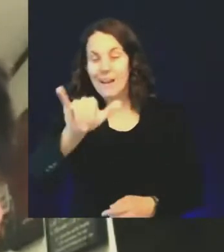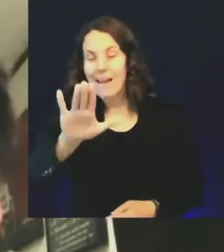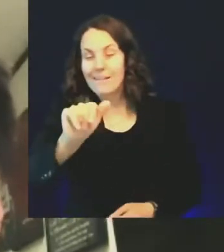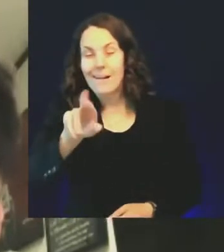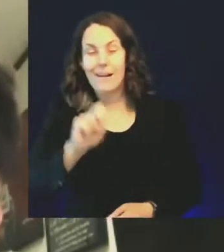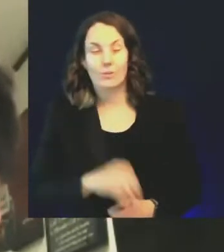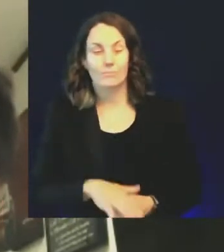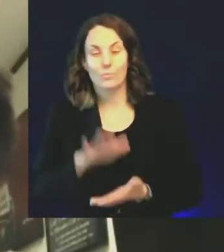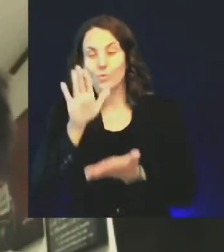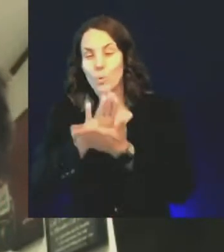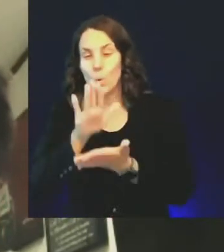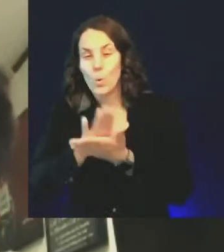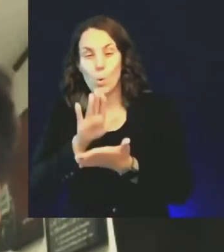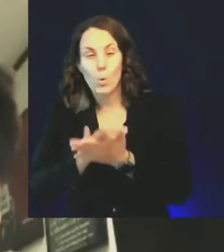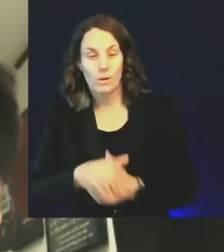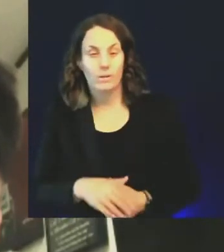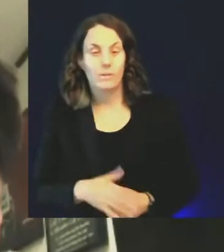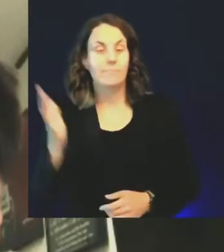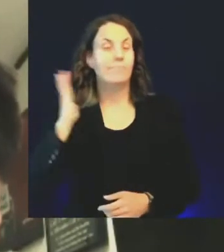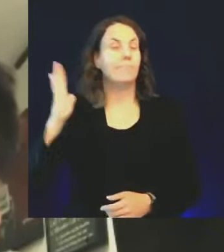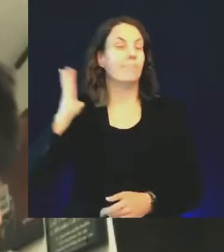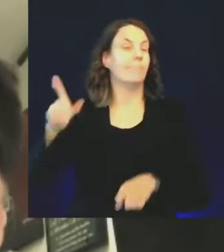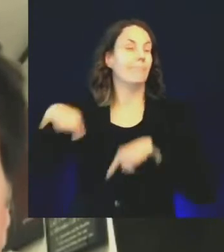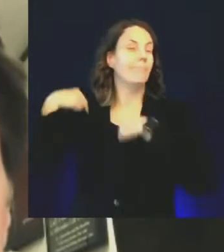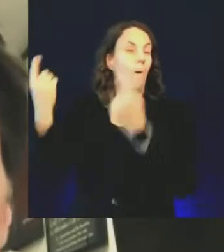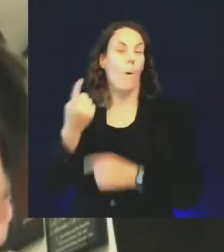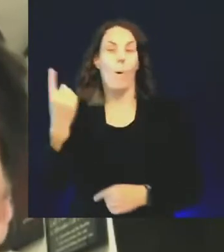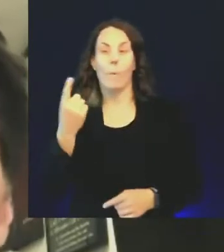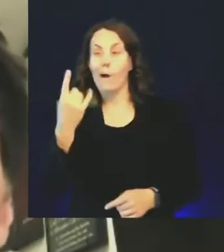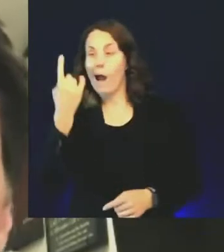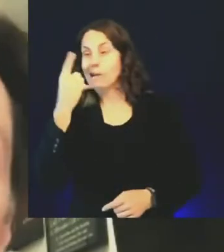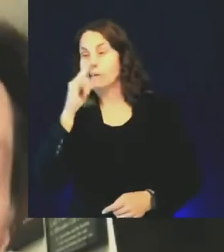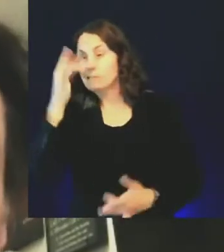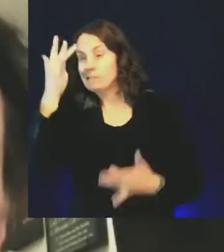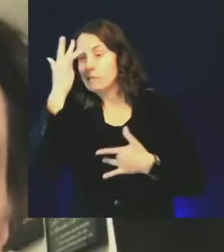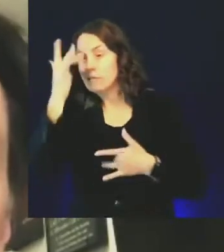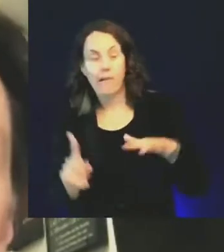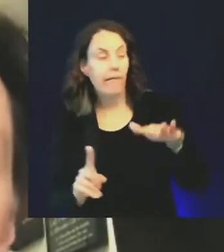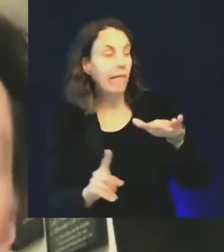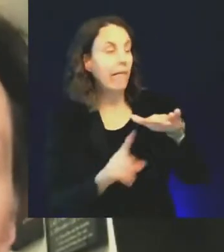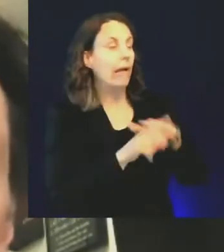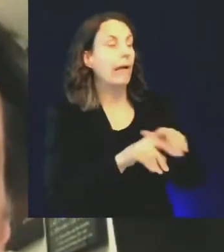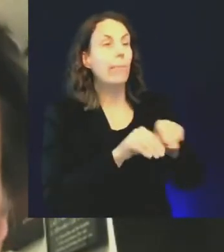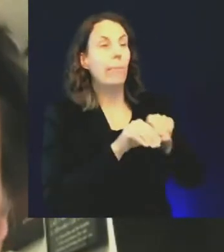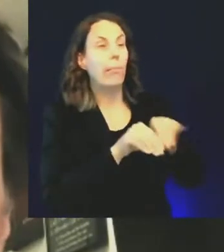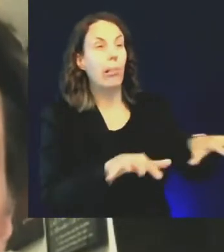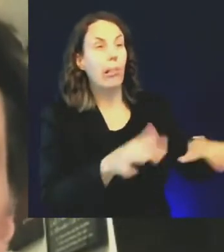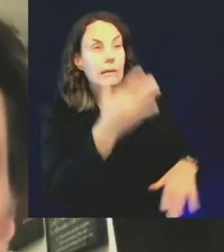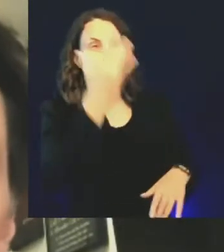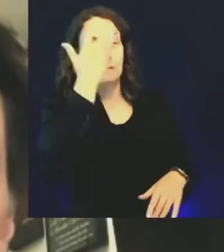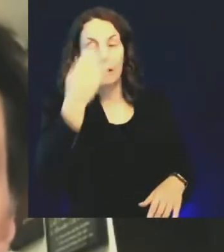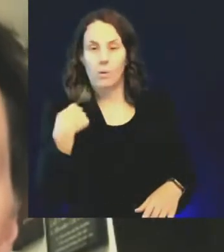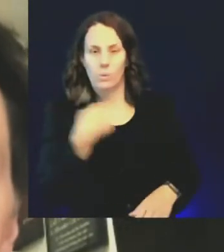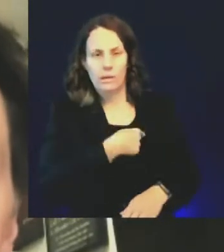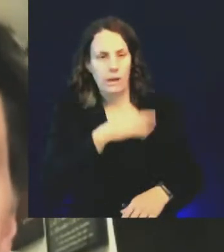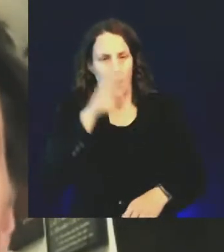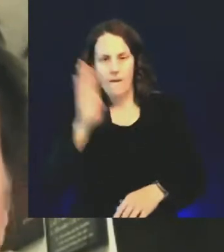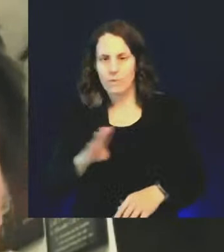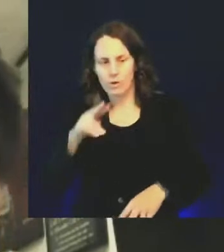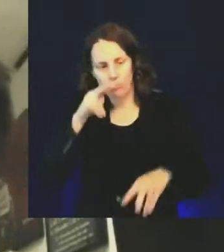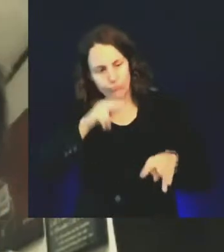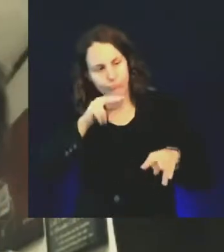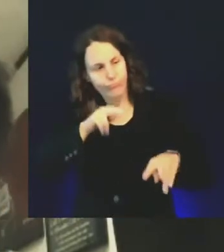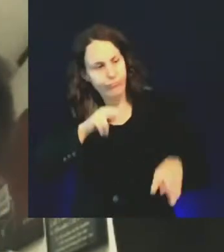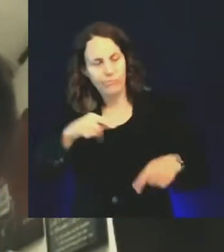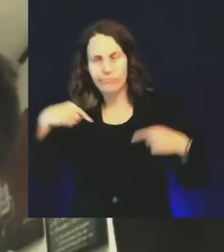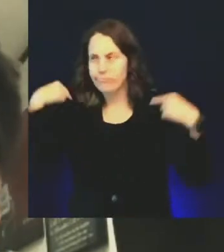are not as highly vulnerable to severe infection as adults are, and because we had time to implement